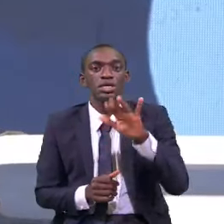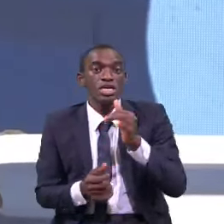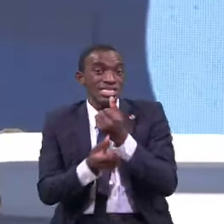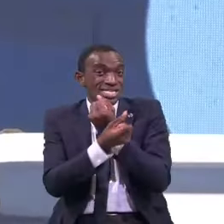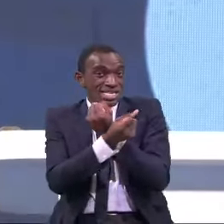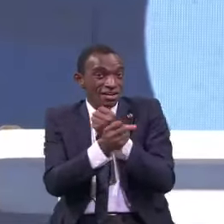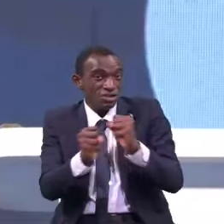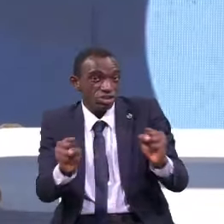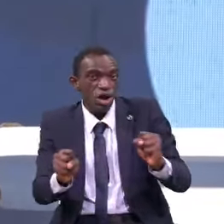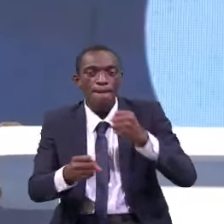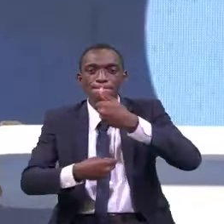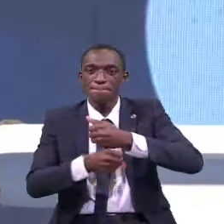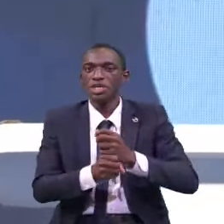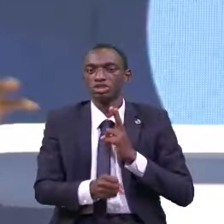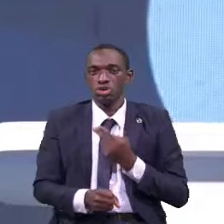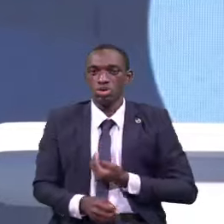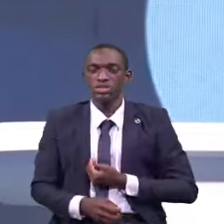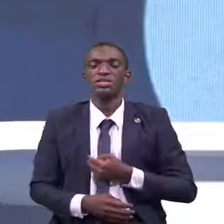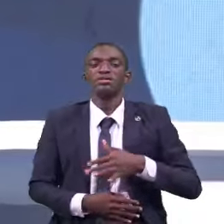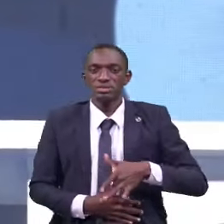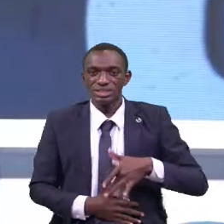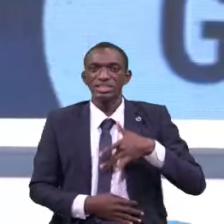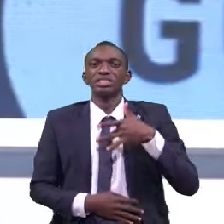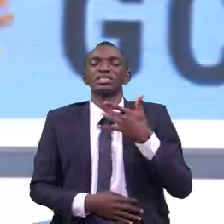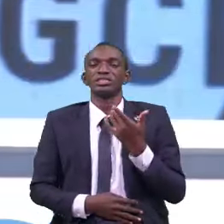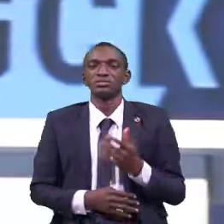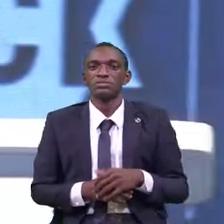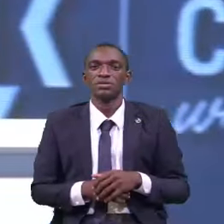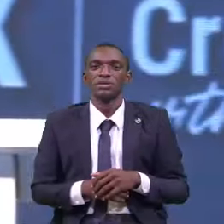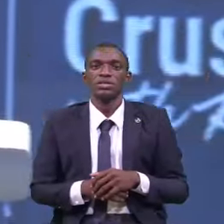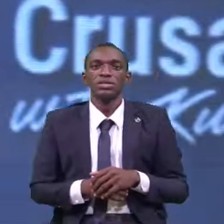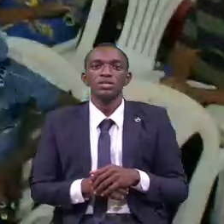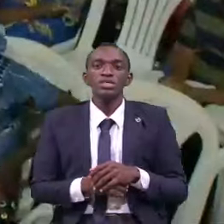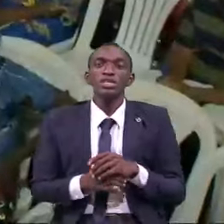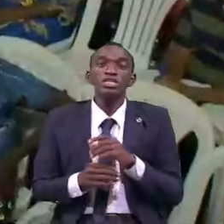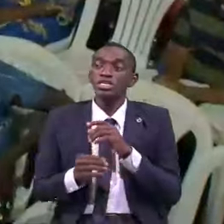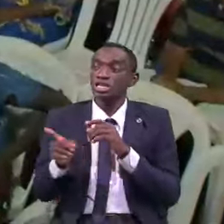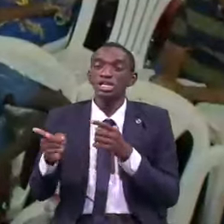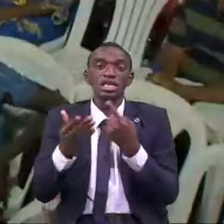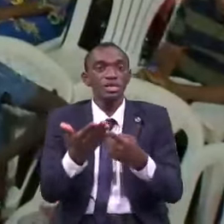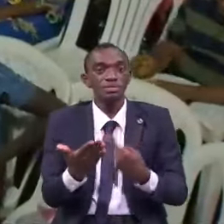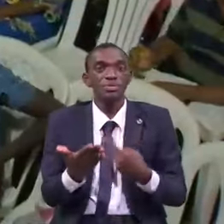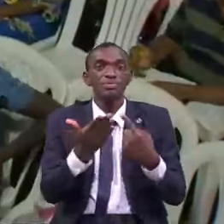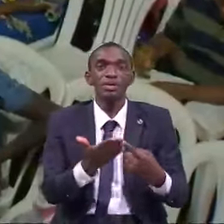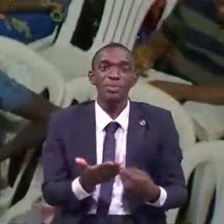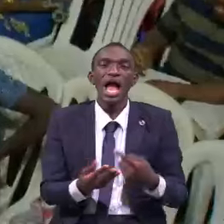Salvation makes us sensitive. It talks of the people who are not saved,